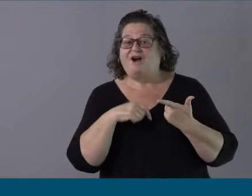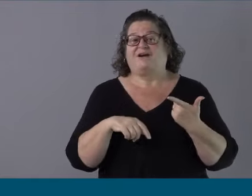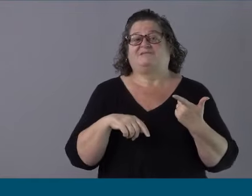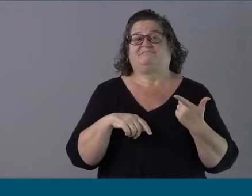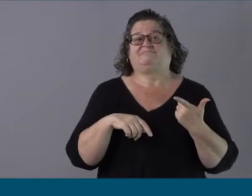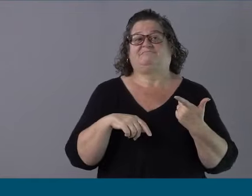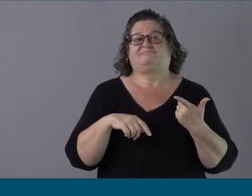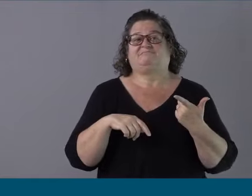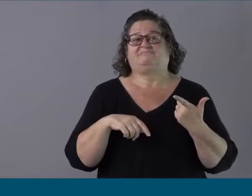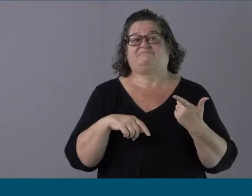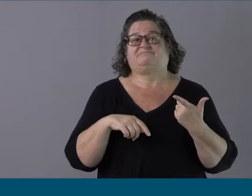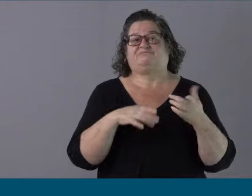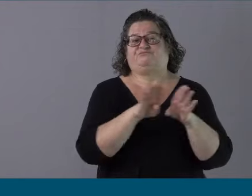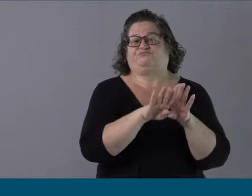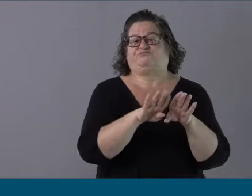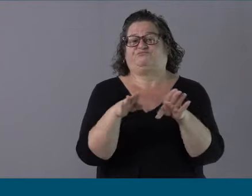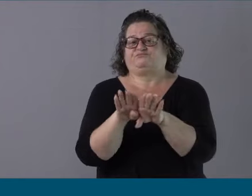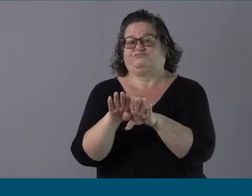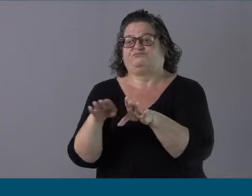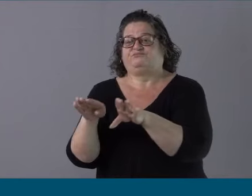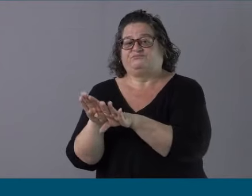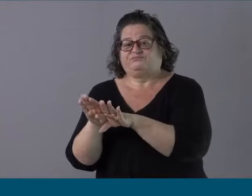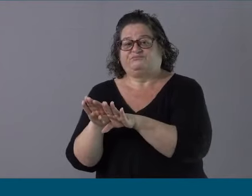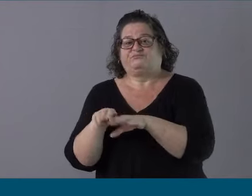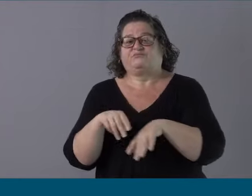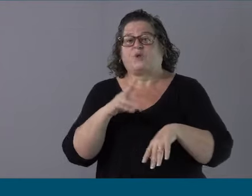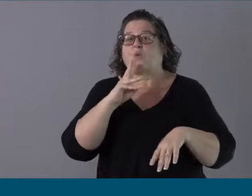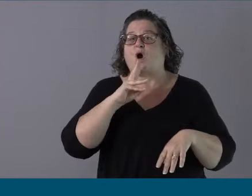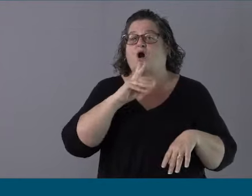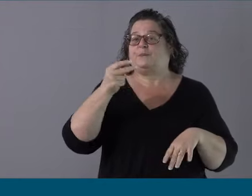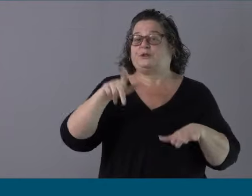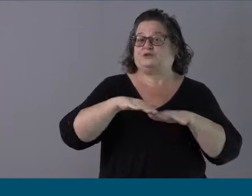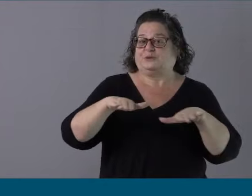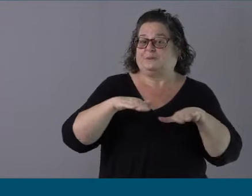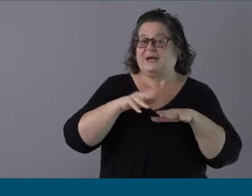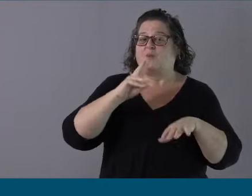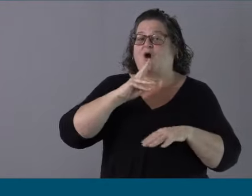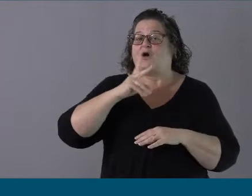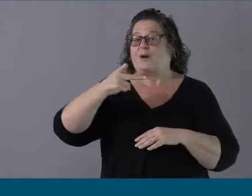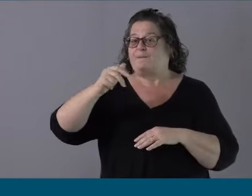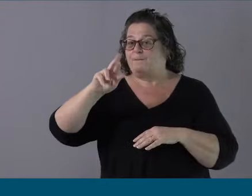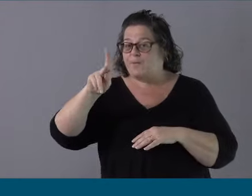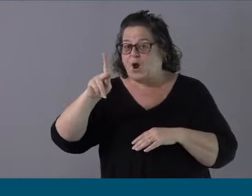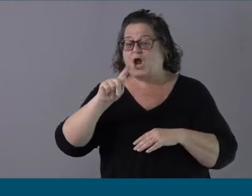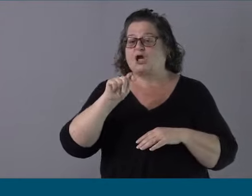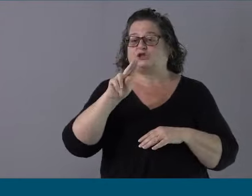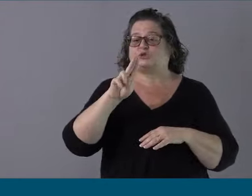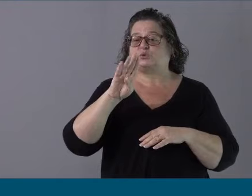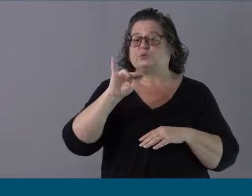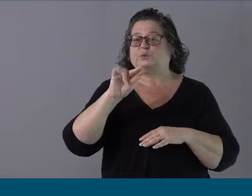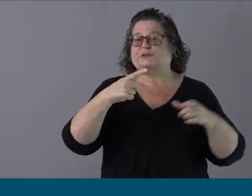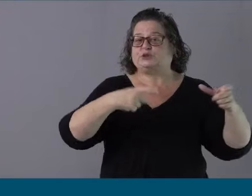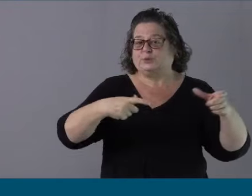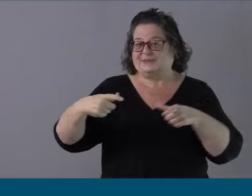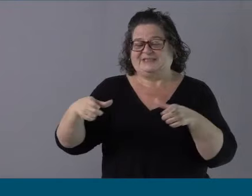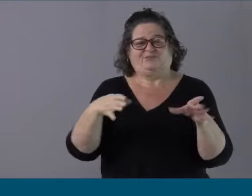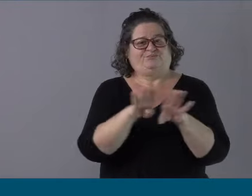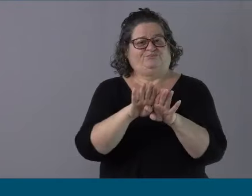tubing. Delayed the first day of school and have reduced restaurant capacity to